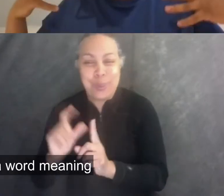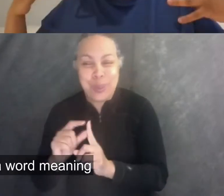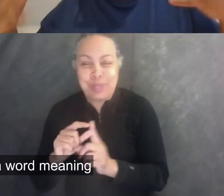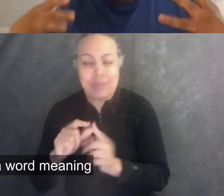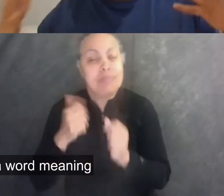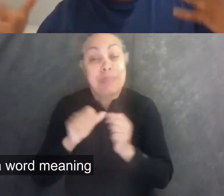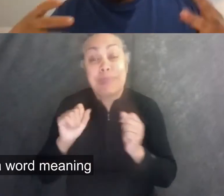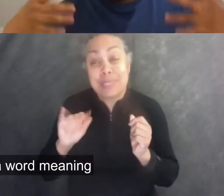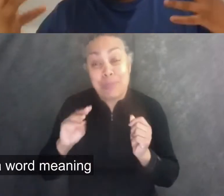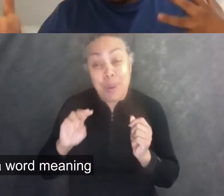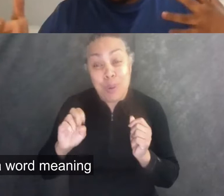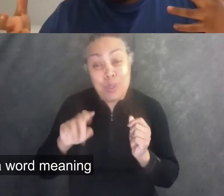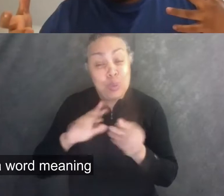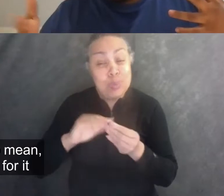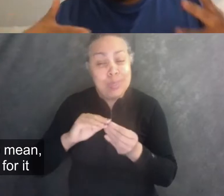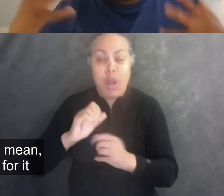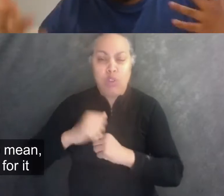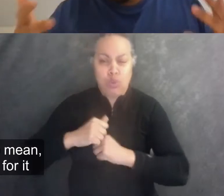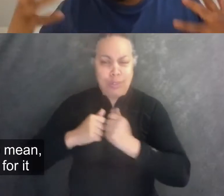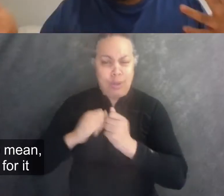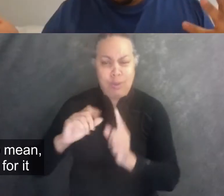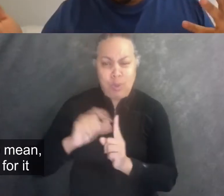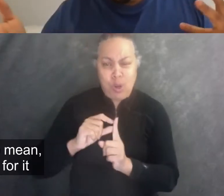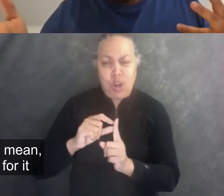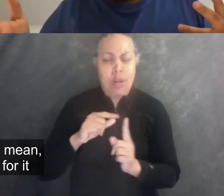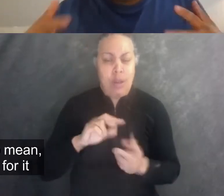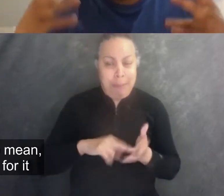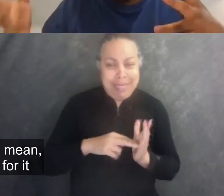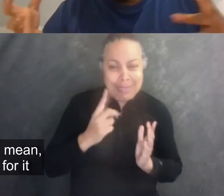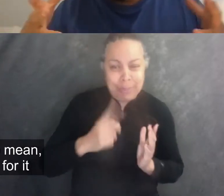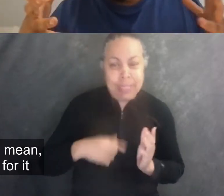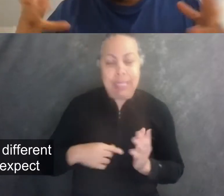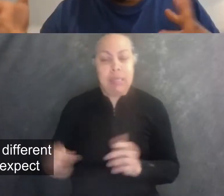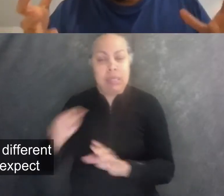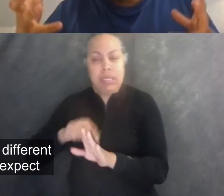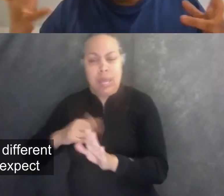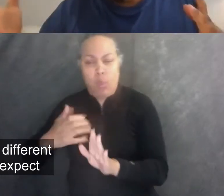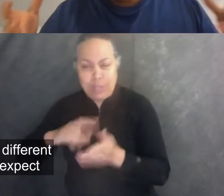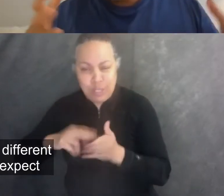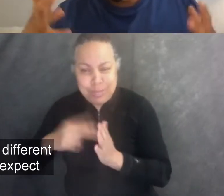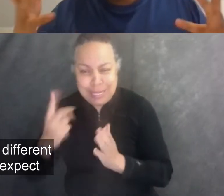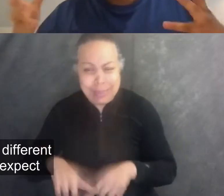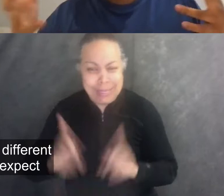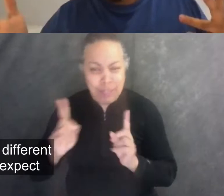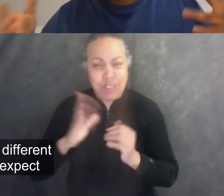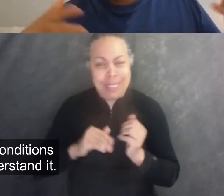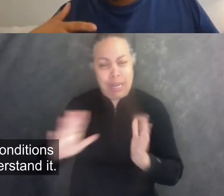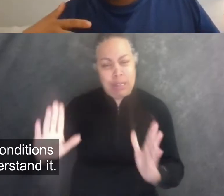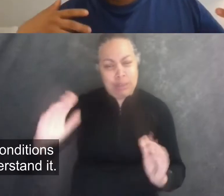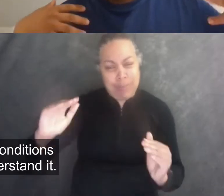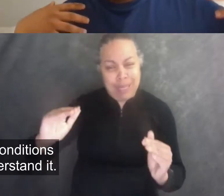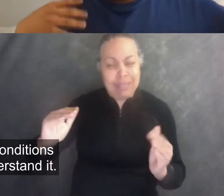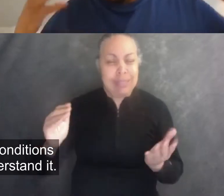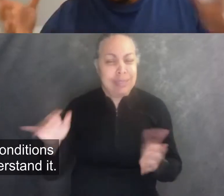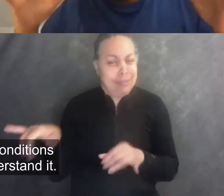about the structure of a word meaning or desiring it to mean, or the space for it to do something different than one may expect because